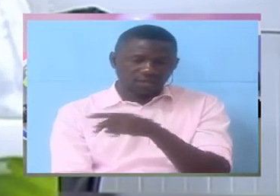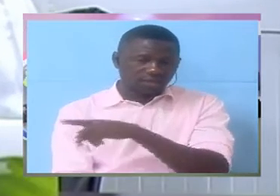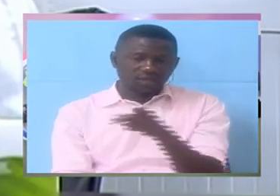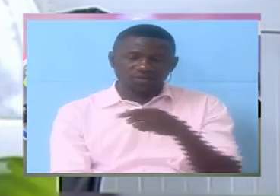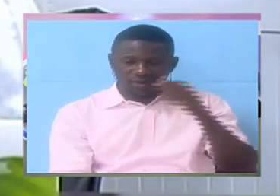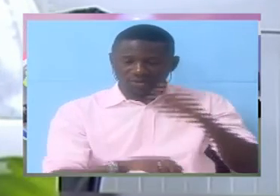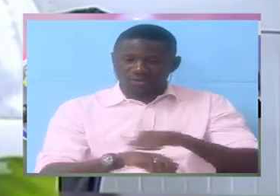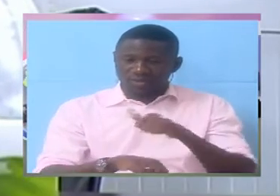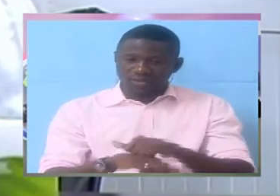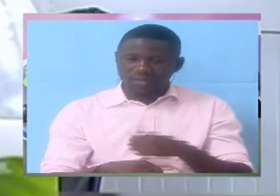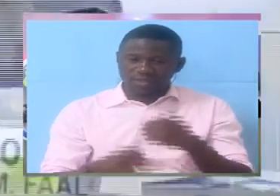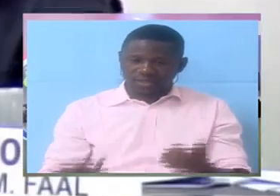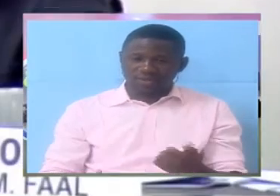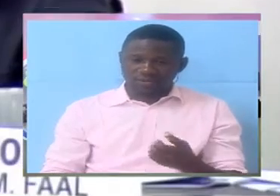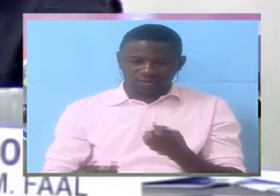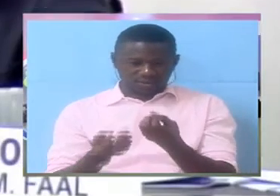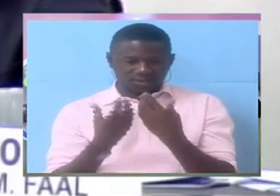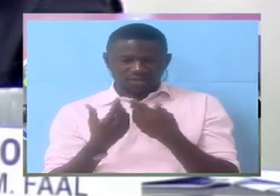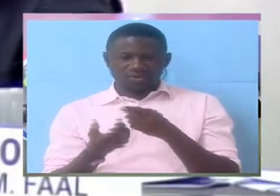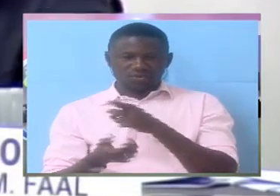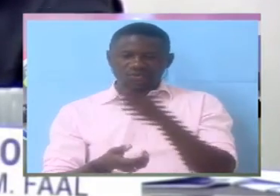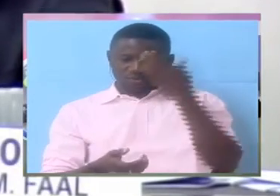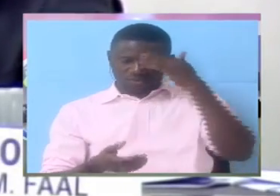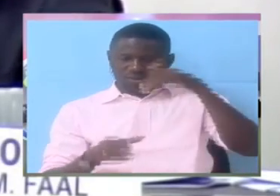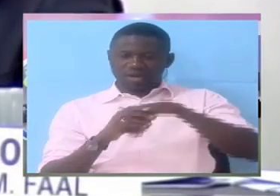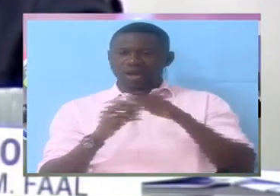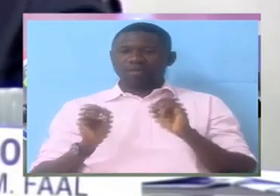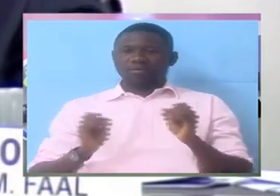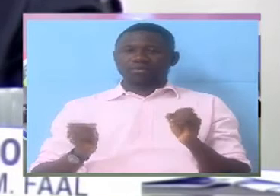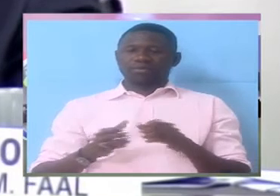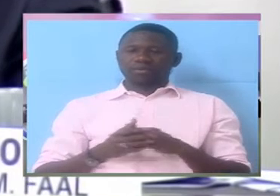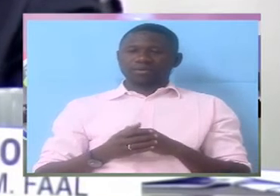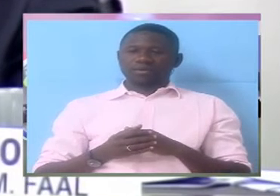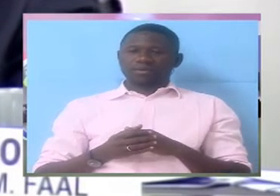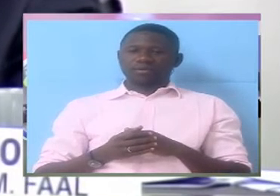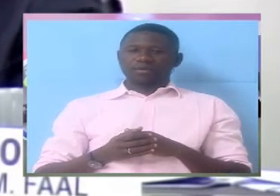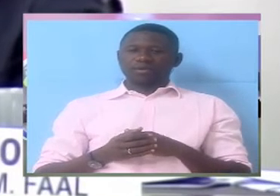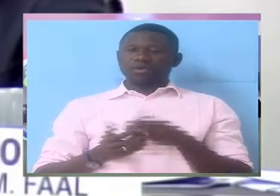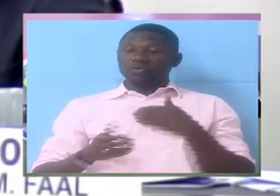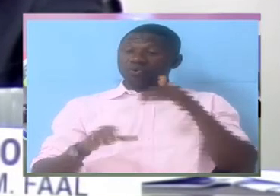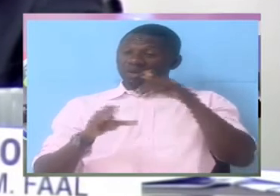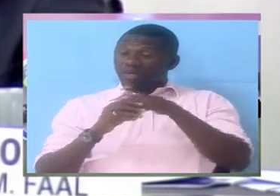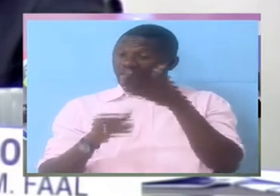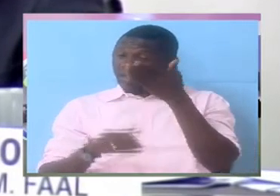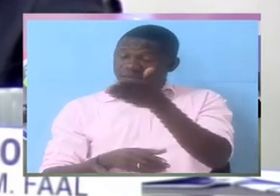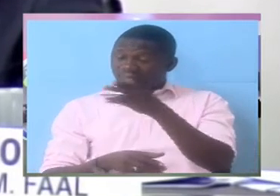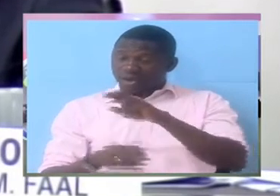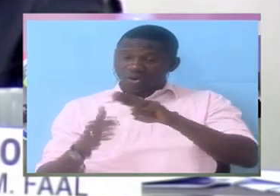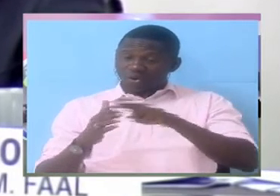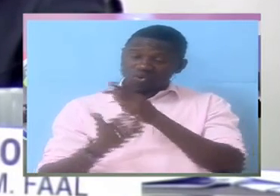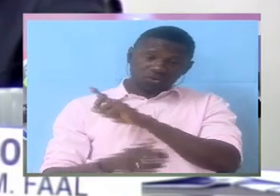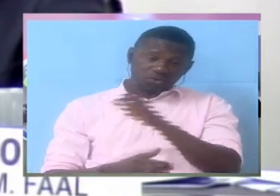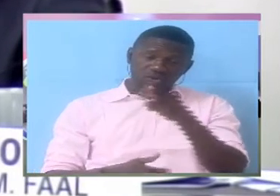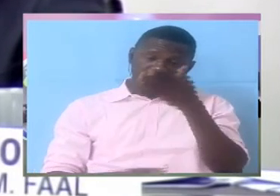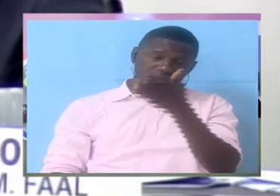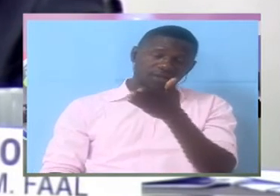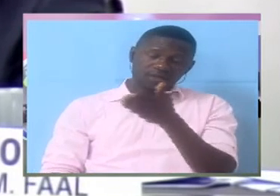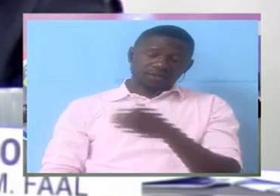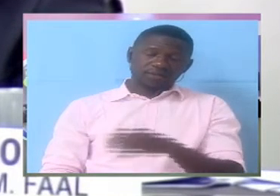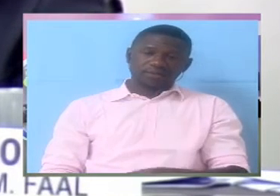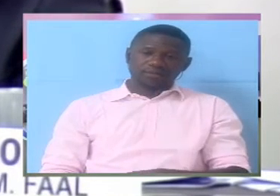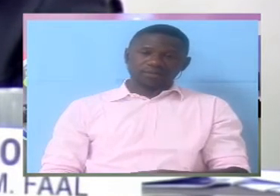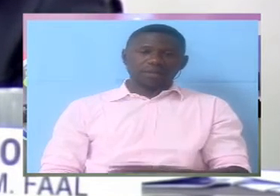us you were not there. Were you there or were you not there? Perhaps you don't understand my